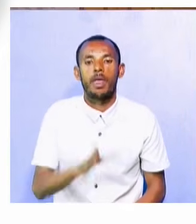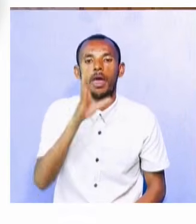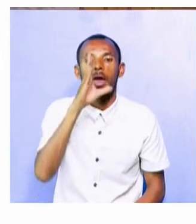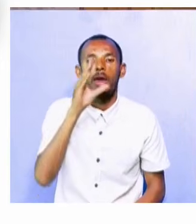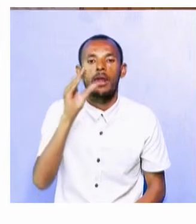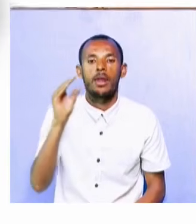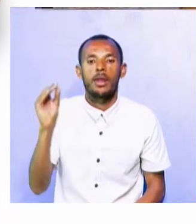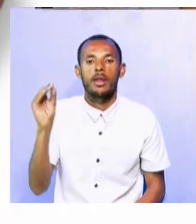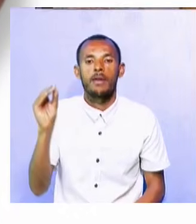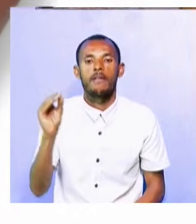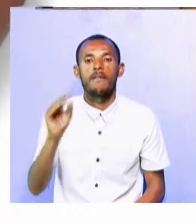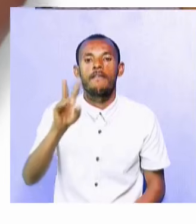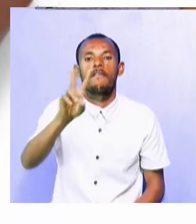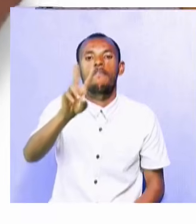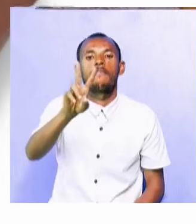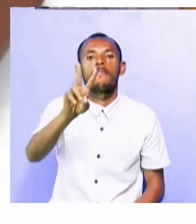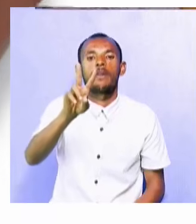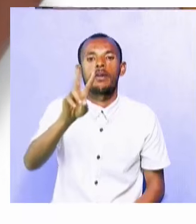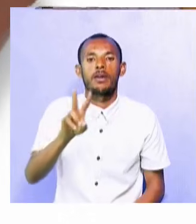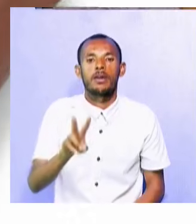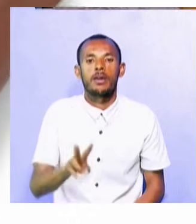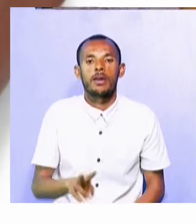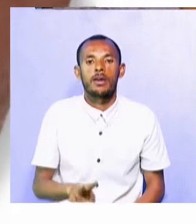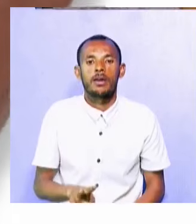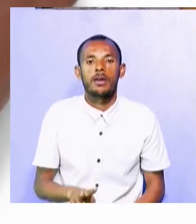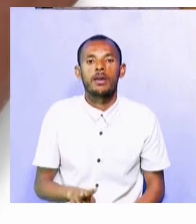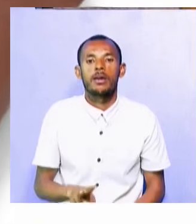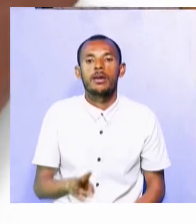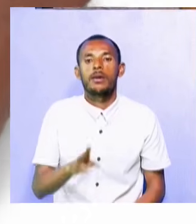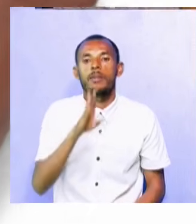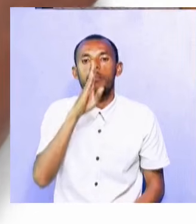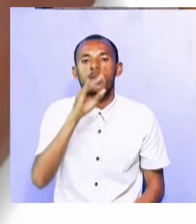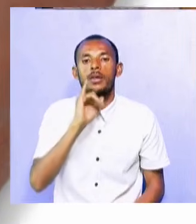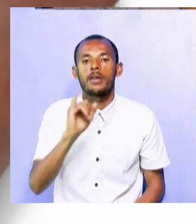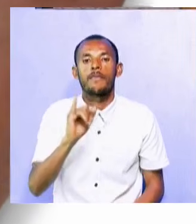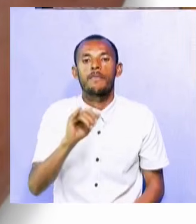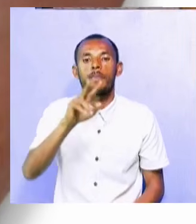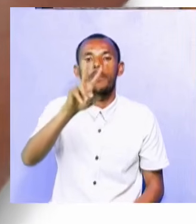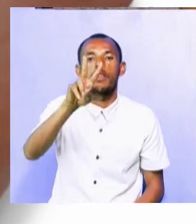and V be the volume of